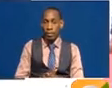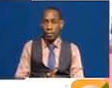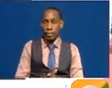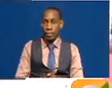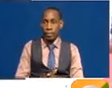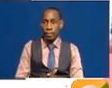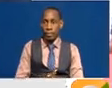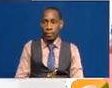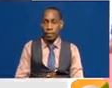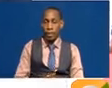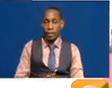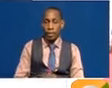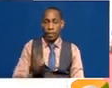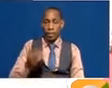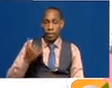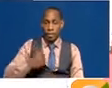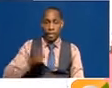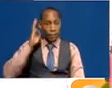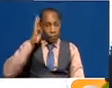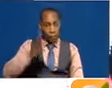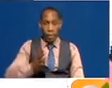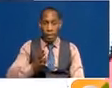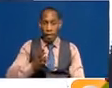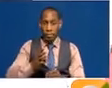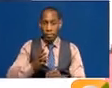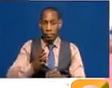I shall endeavor to